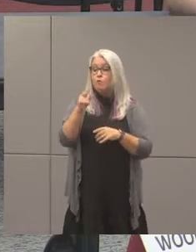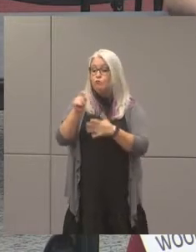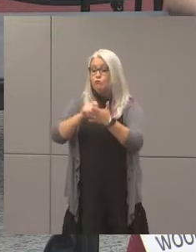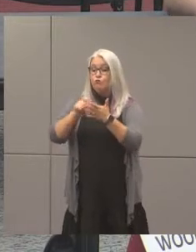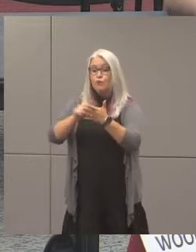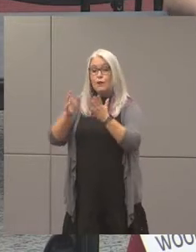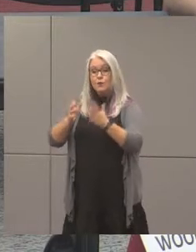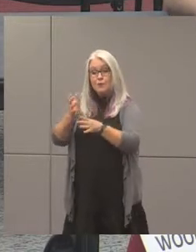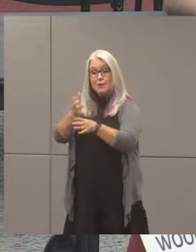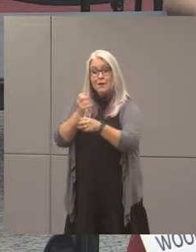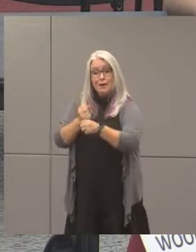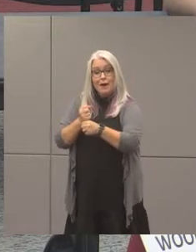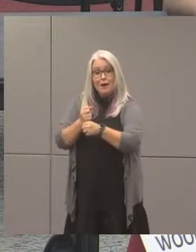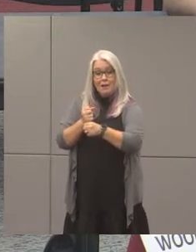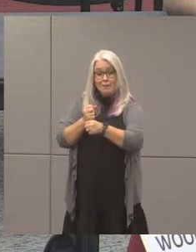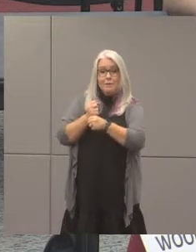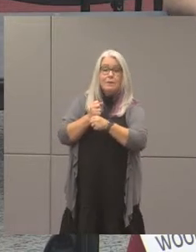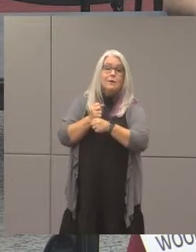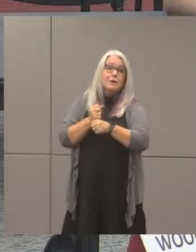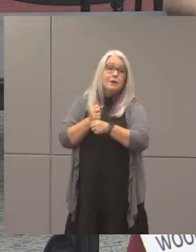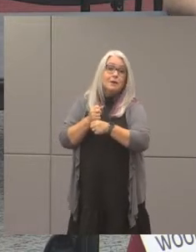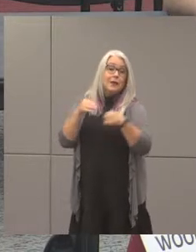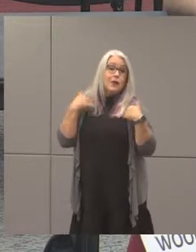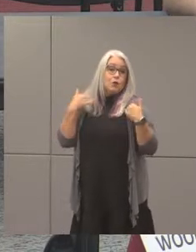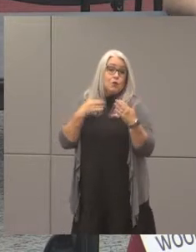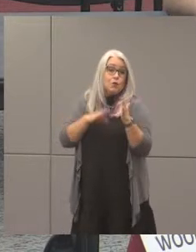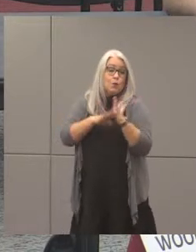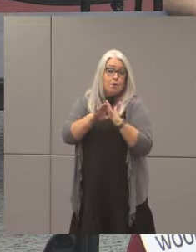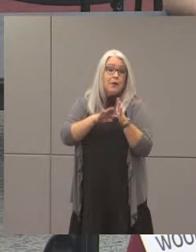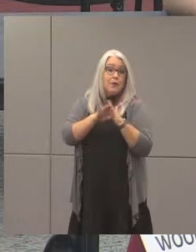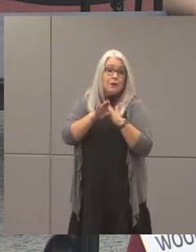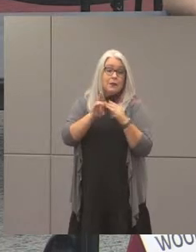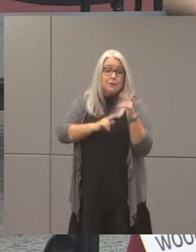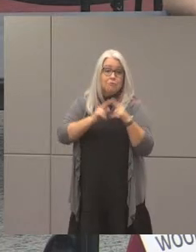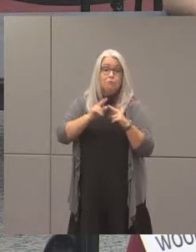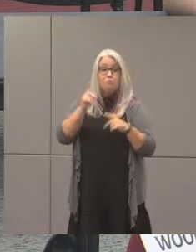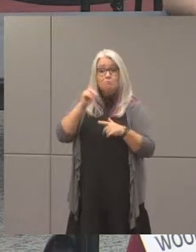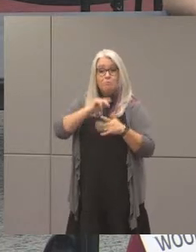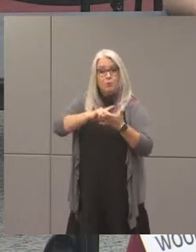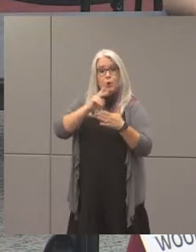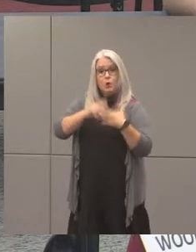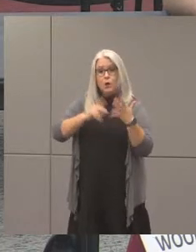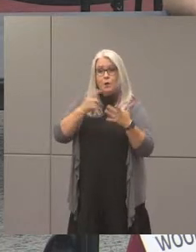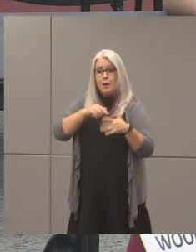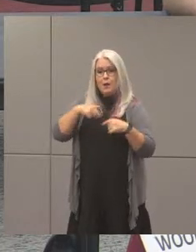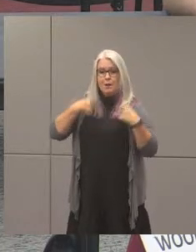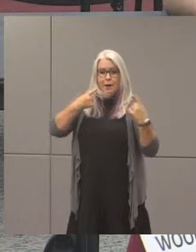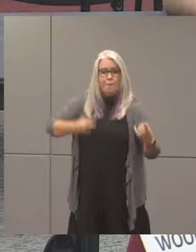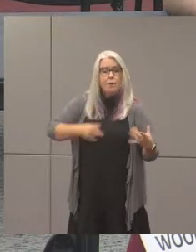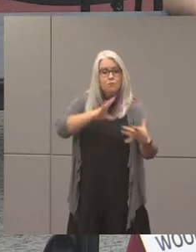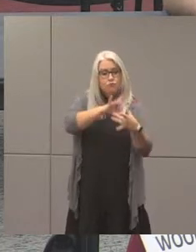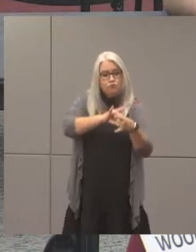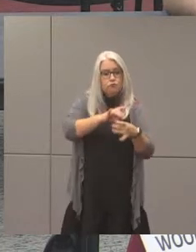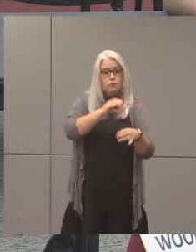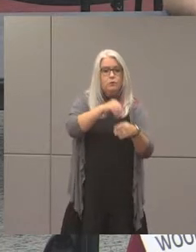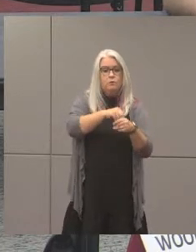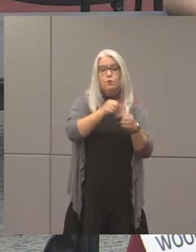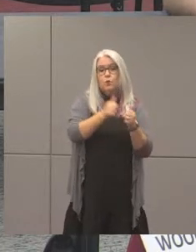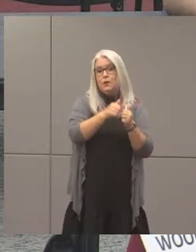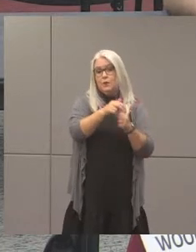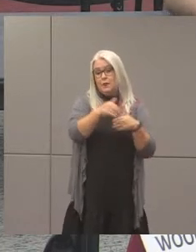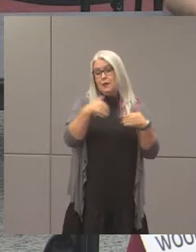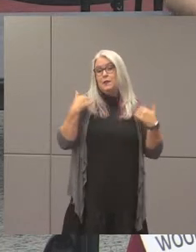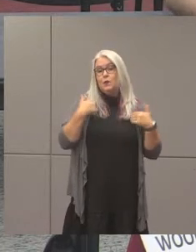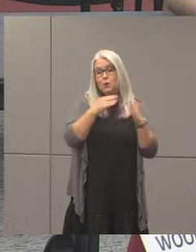got us the Youth Build program. I think that's fantastic. I've been involved with Youth Build for many years, and it's a fantastic